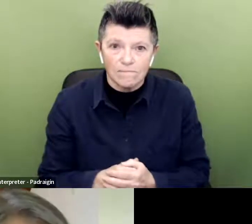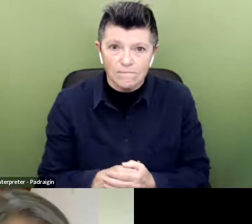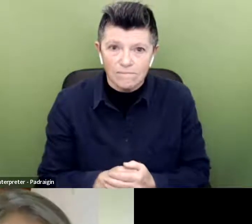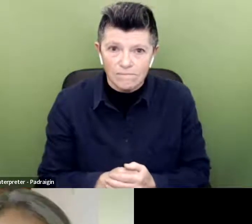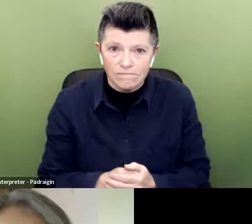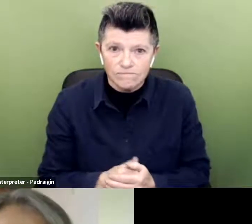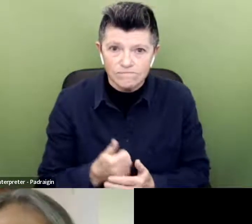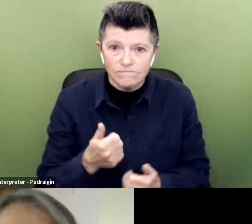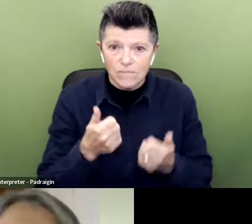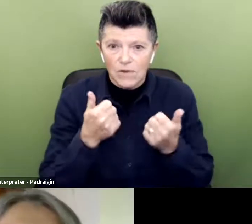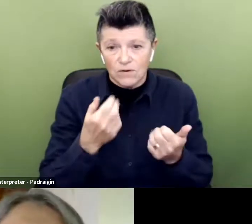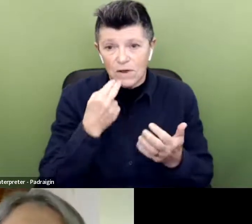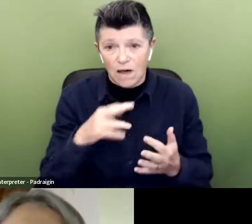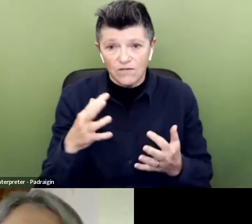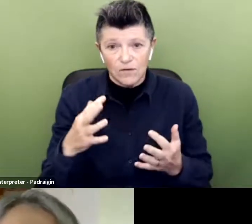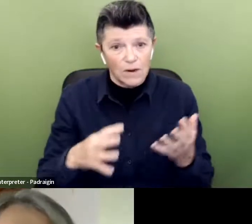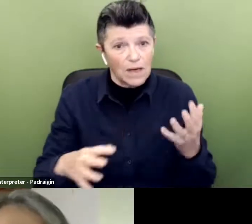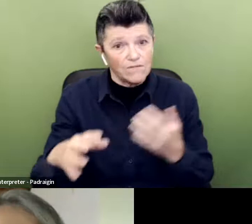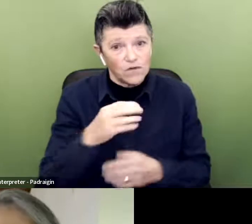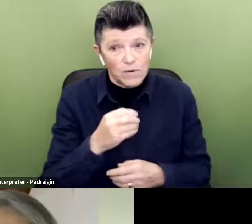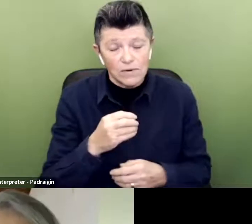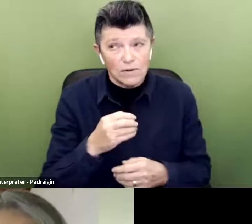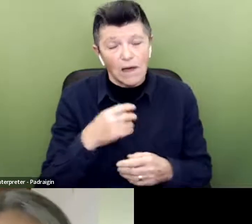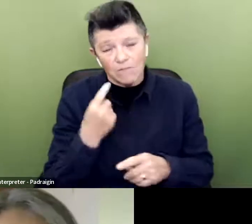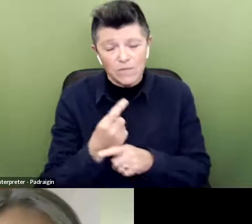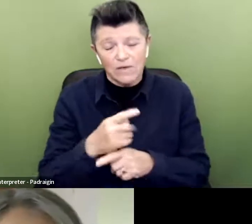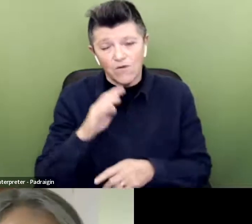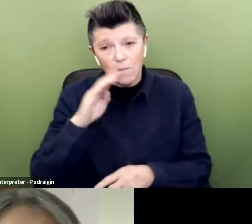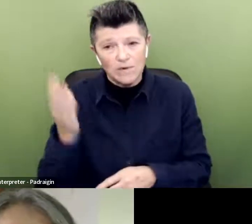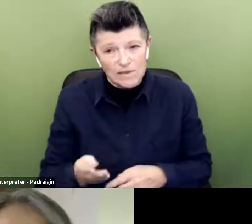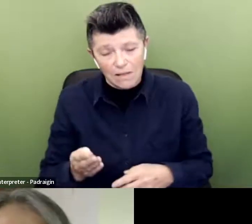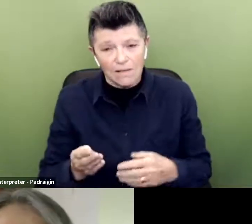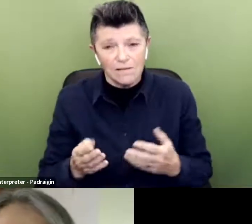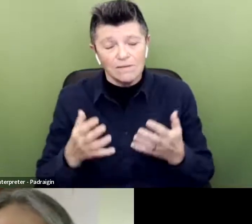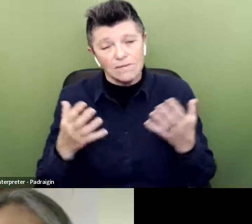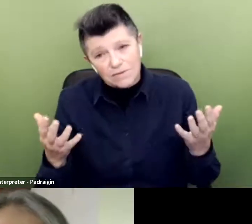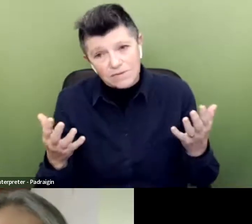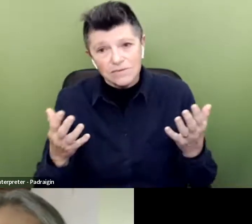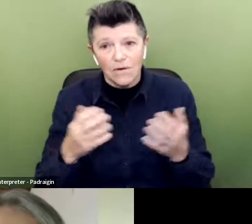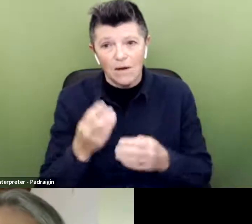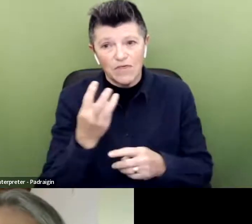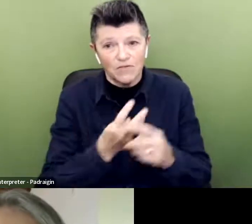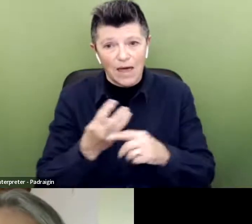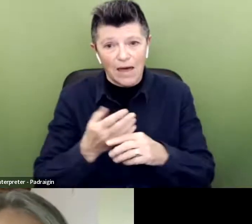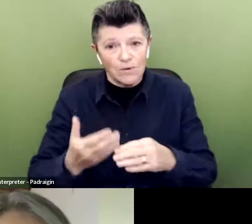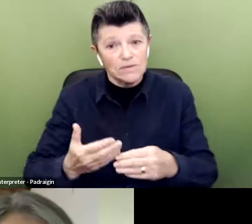good afternoon, everybody, I guess. I'm talking from Brazil, so I'm 3 hours behind.